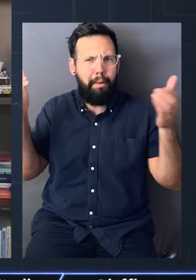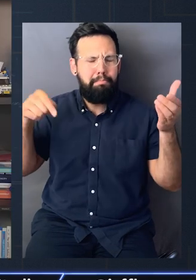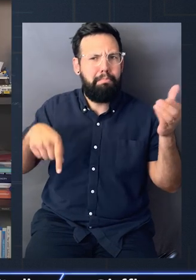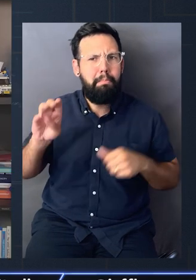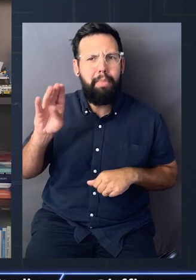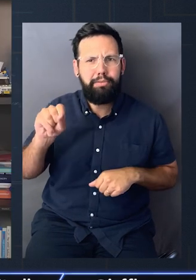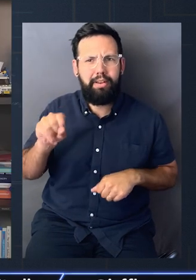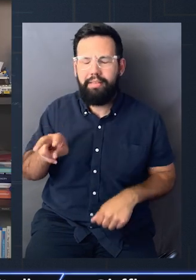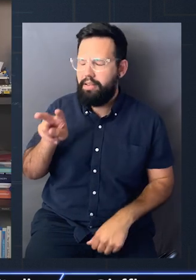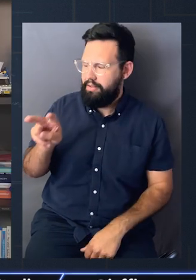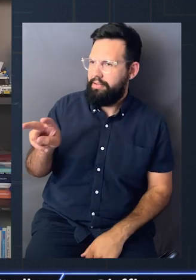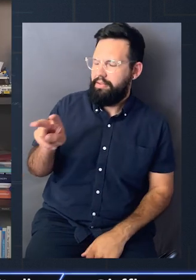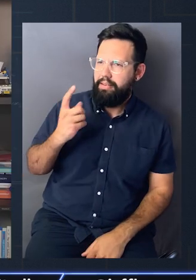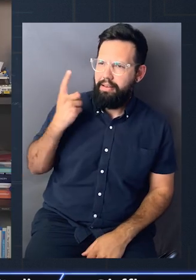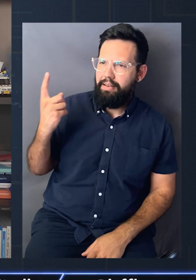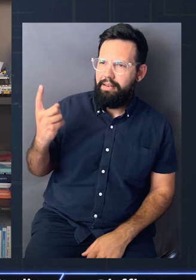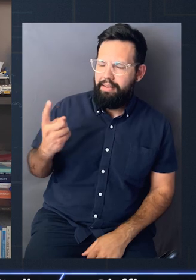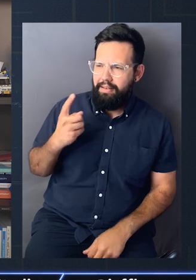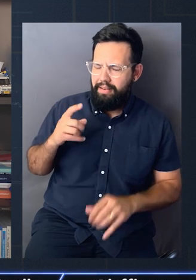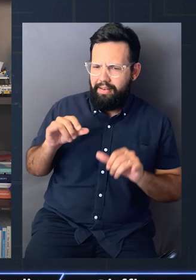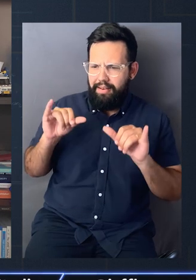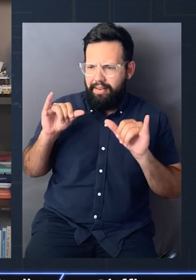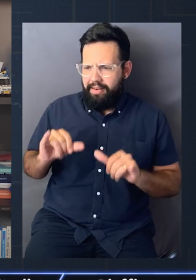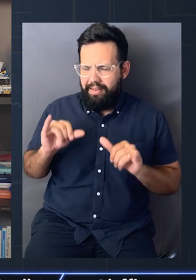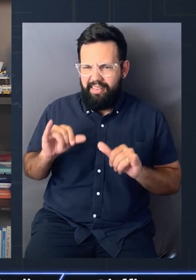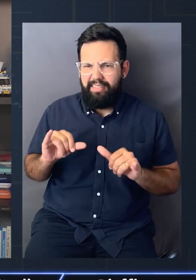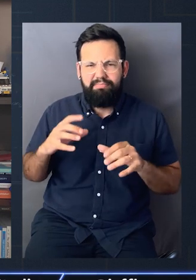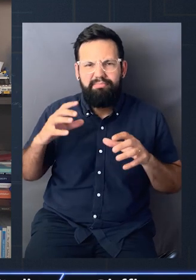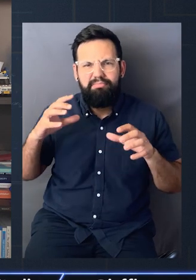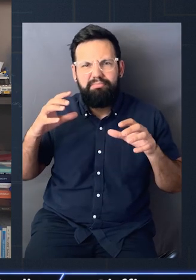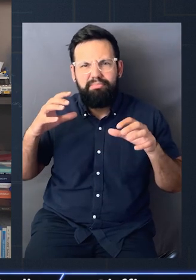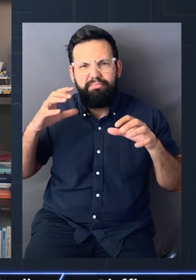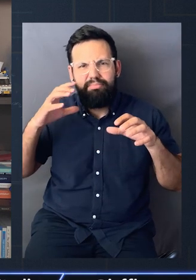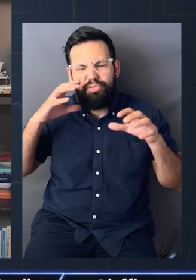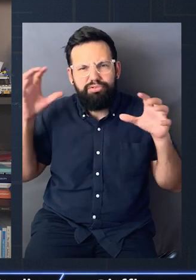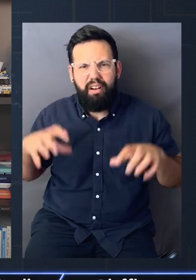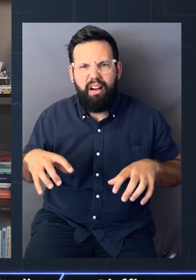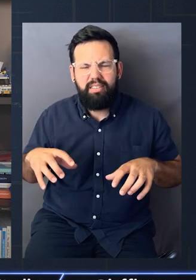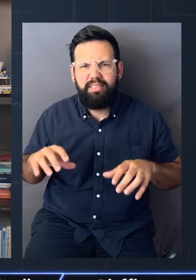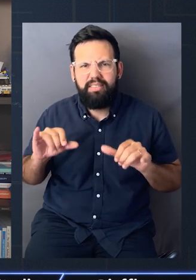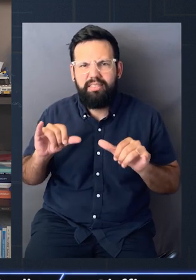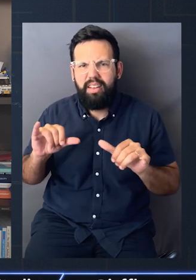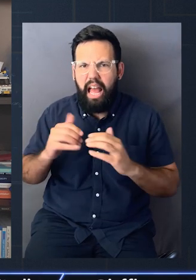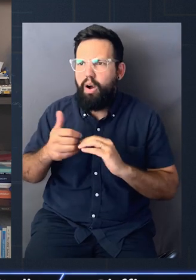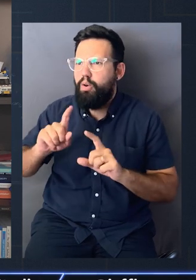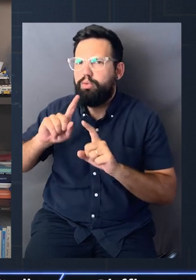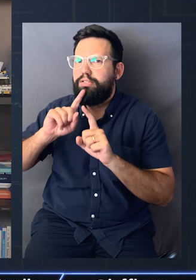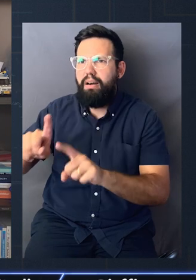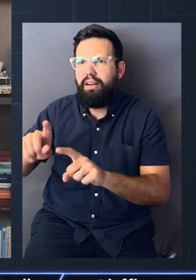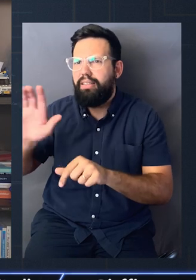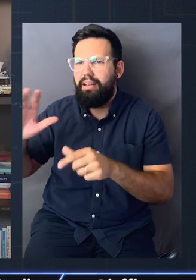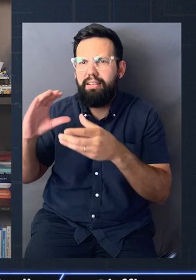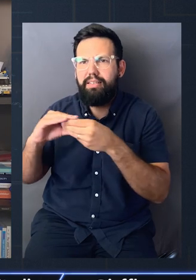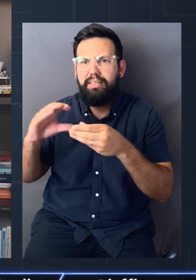I listened to this for a second and I let it sit in and I'm kind of stunned. I don't really know how to respond. And they're